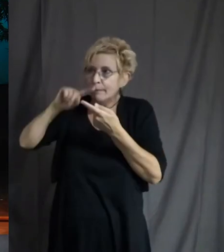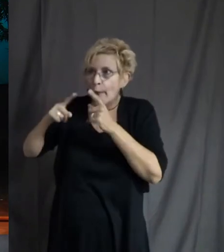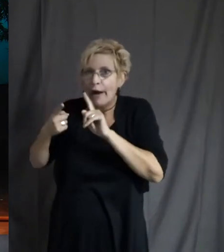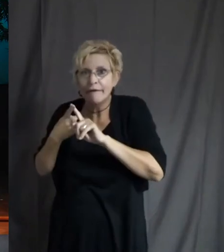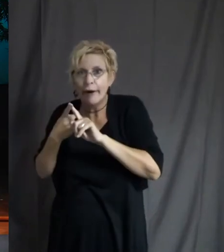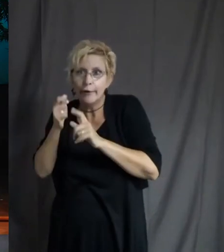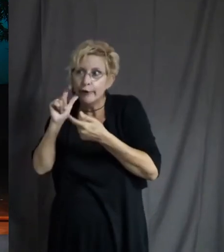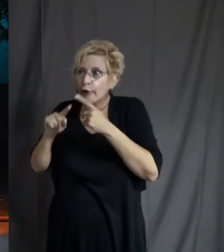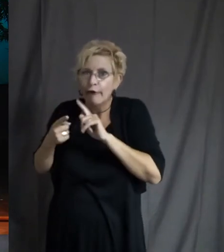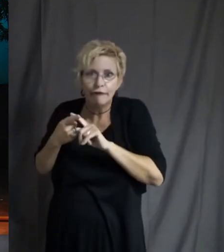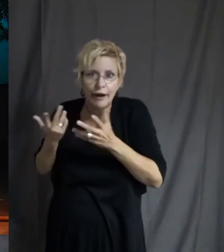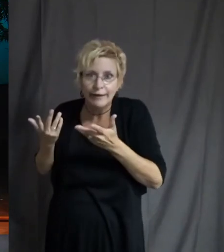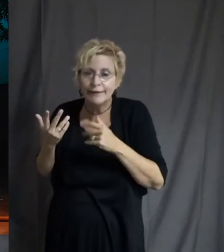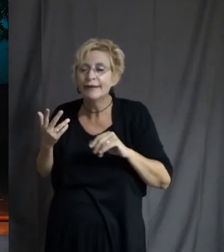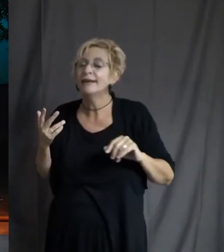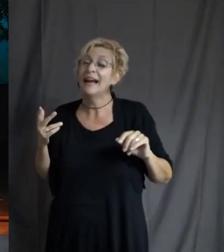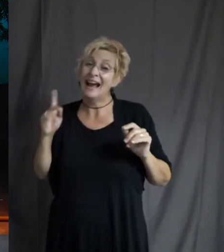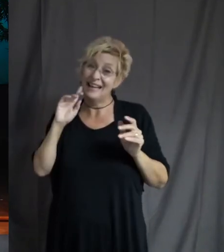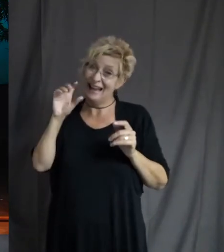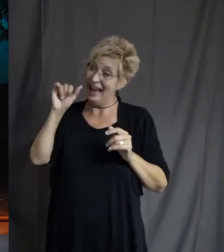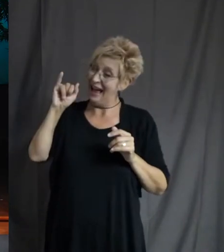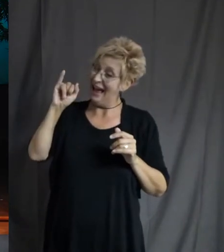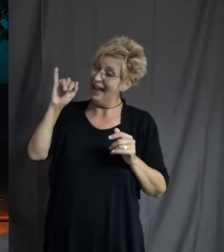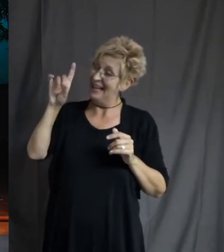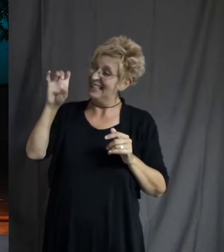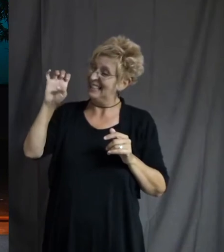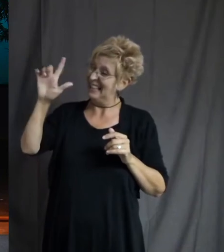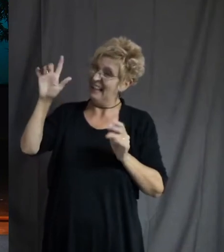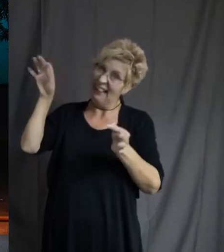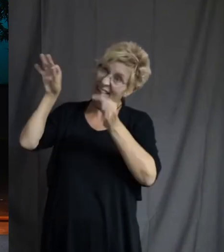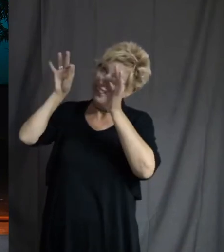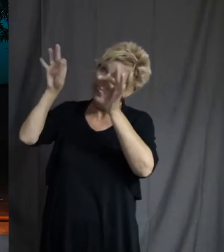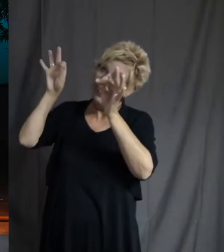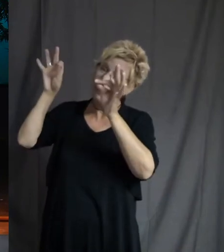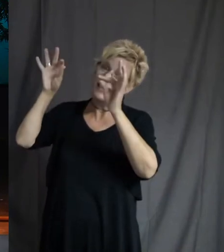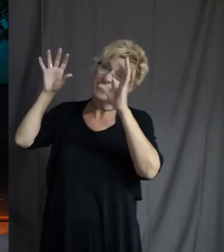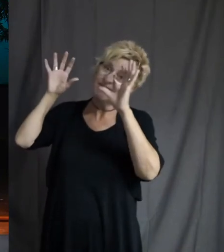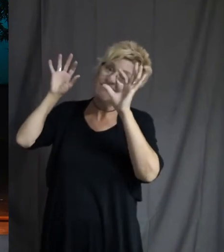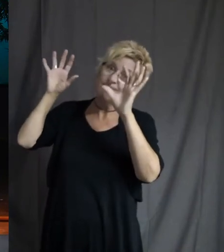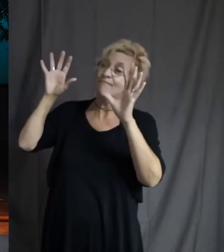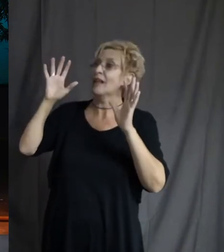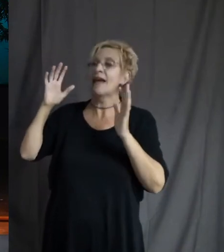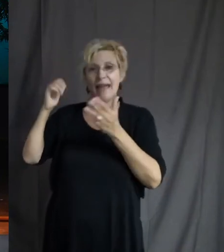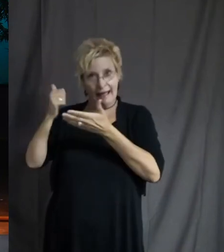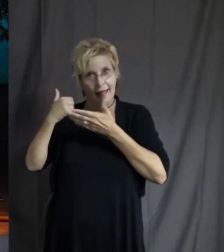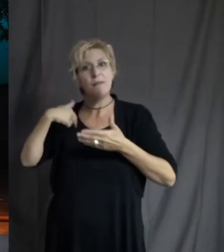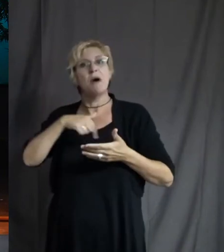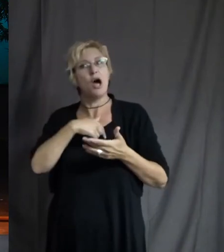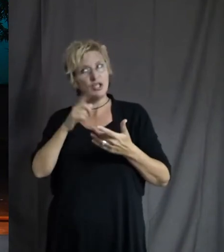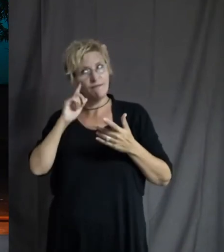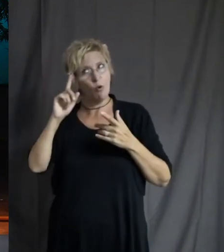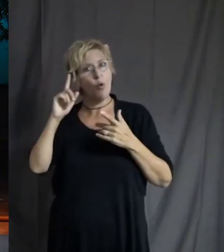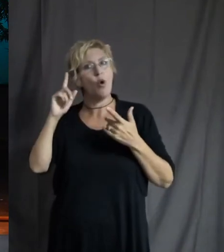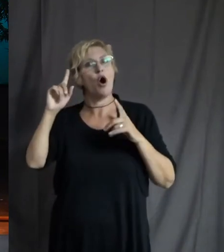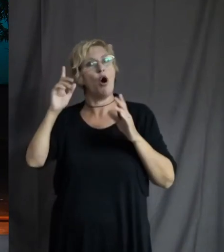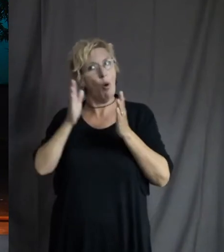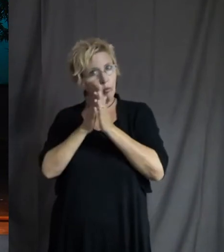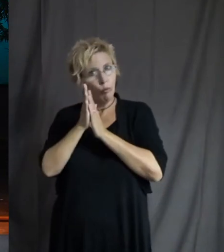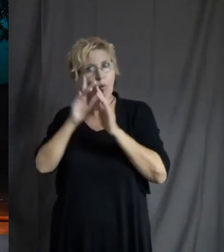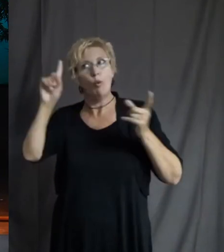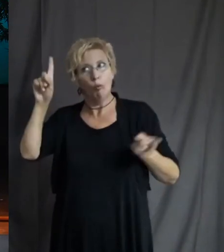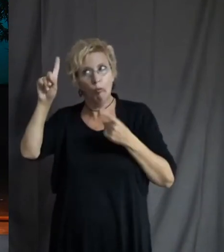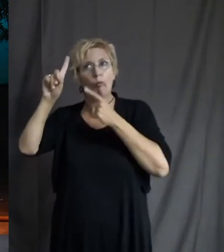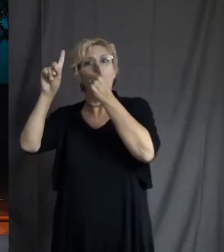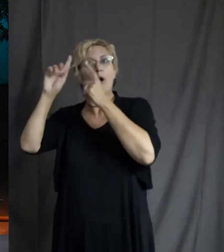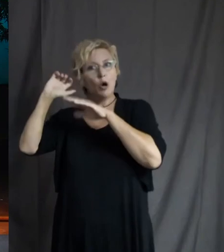or girlfriend. And these idealizations are wonderful in how they help us to aspire, set